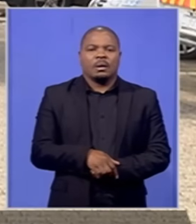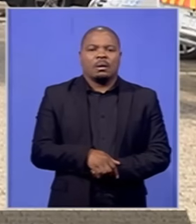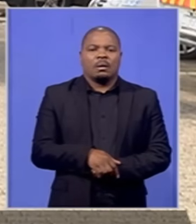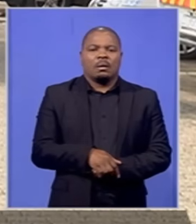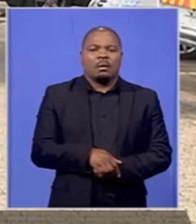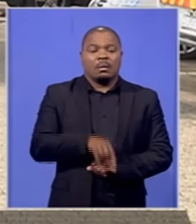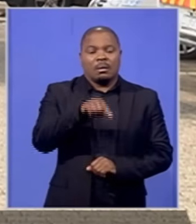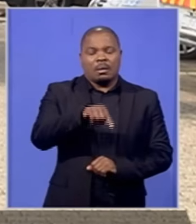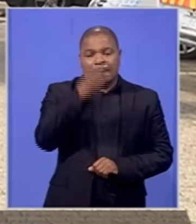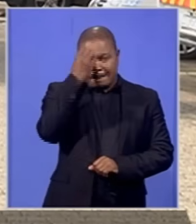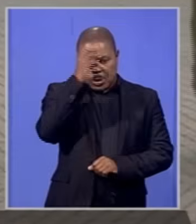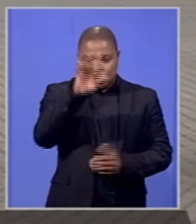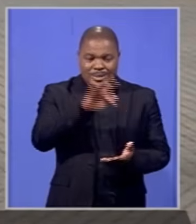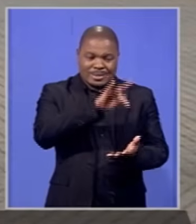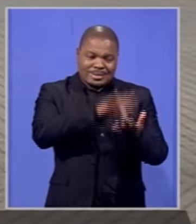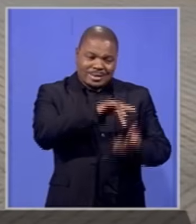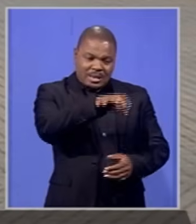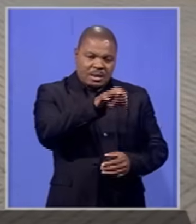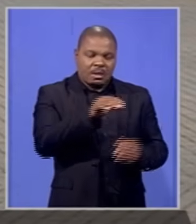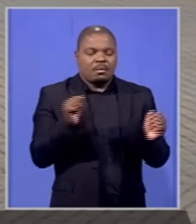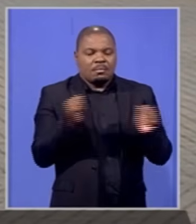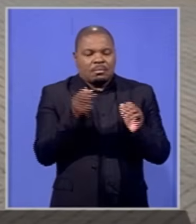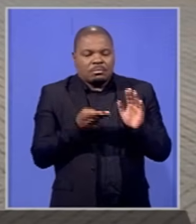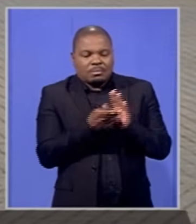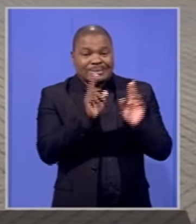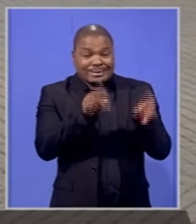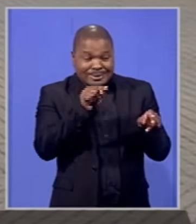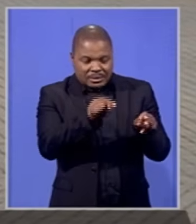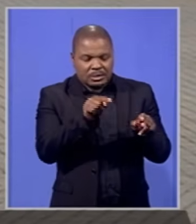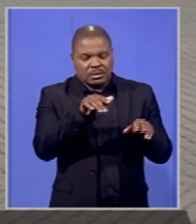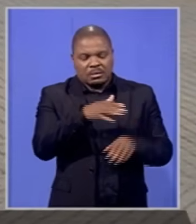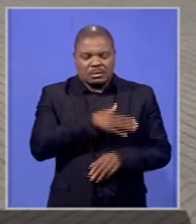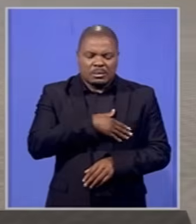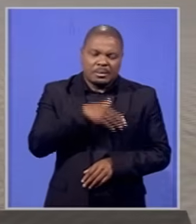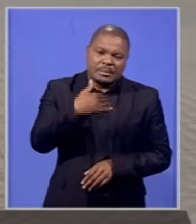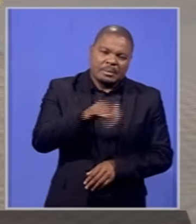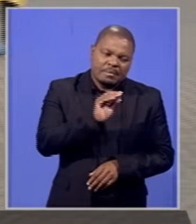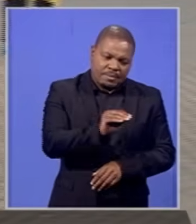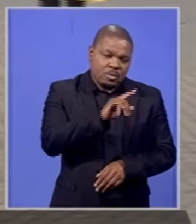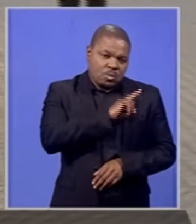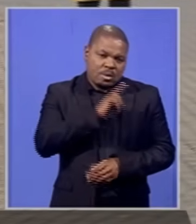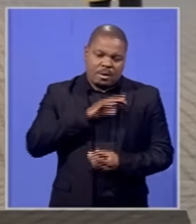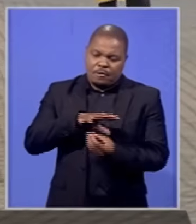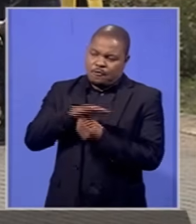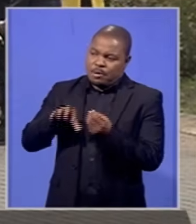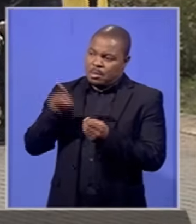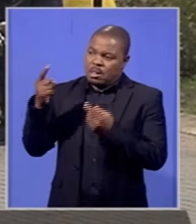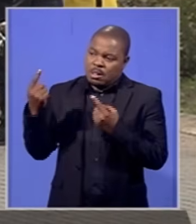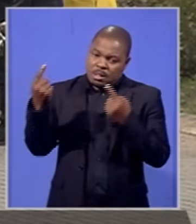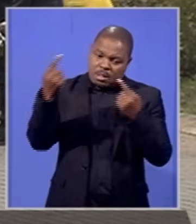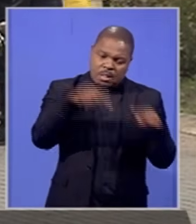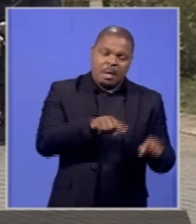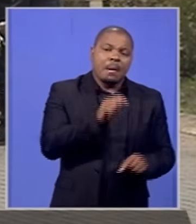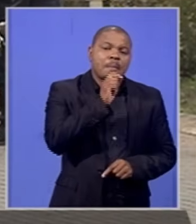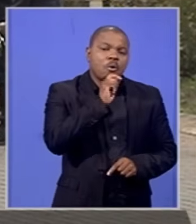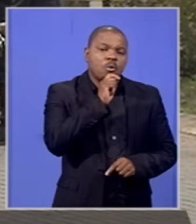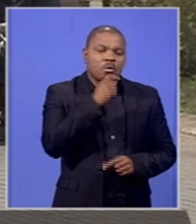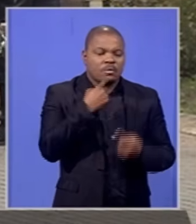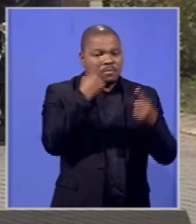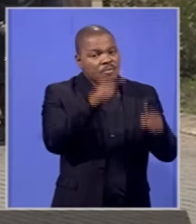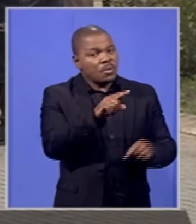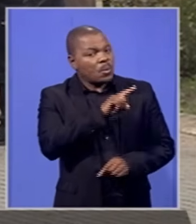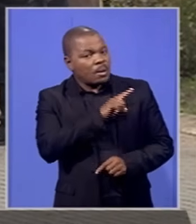Moshara wa bogareng jwa Pretoria o ne o tletse ka kutlobotlhoko jaaka malapa gorogile go salegale mosong ono go tsaya